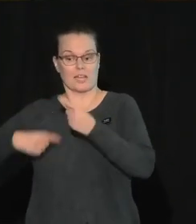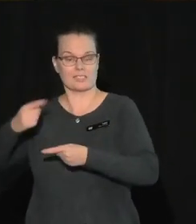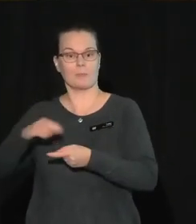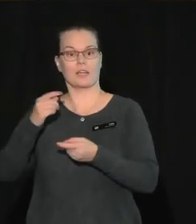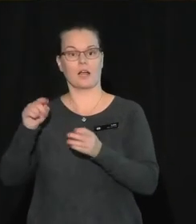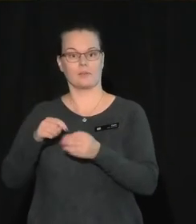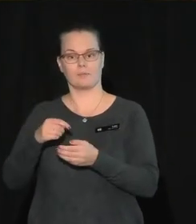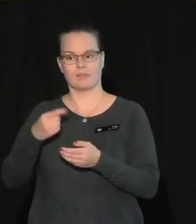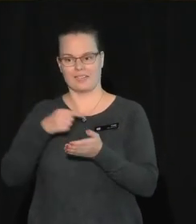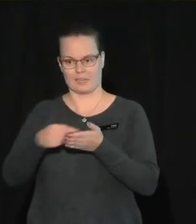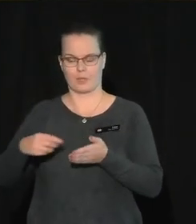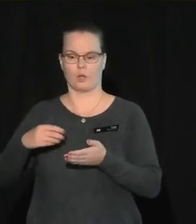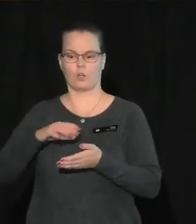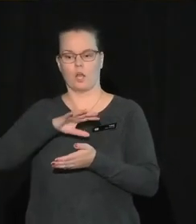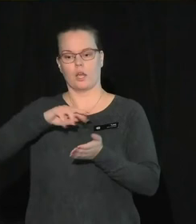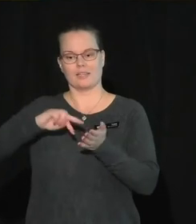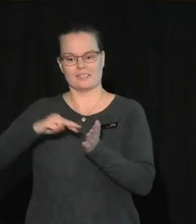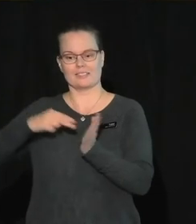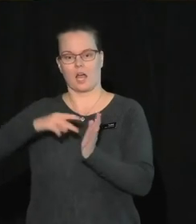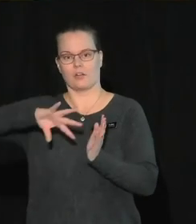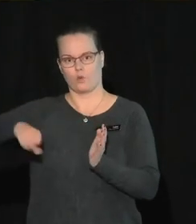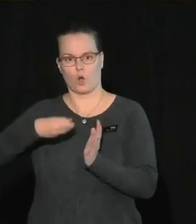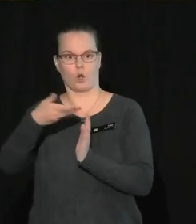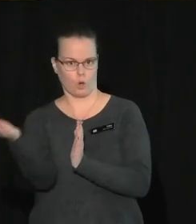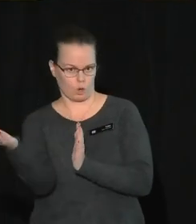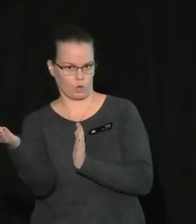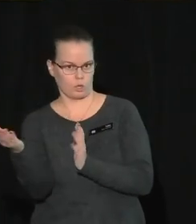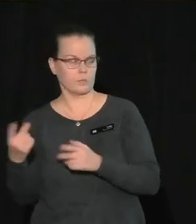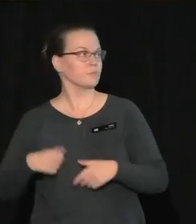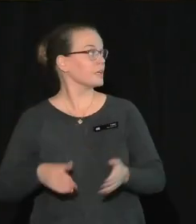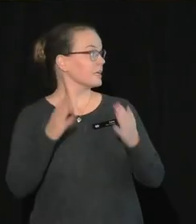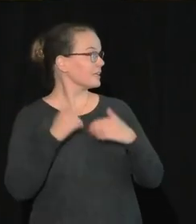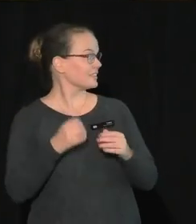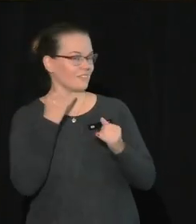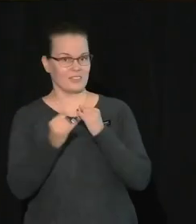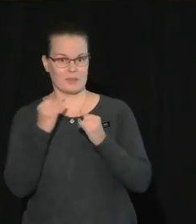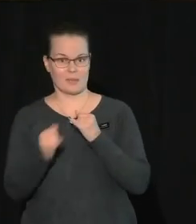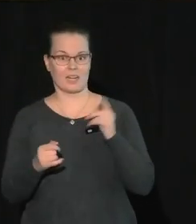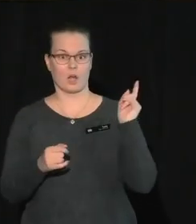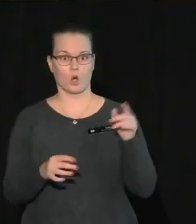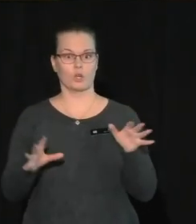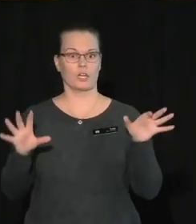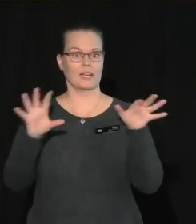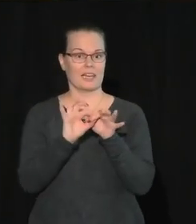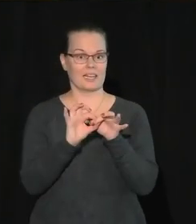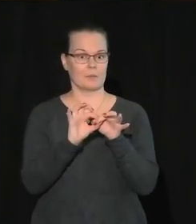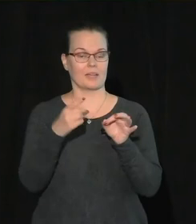all. The last slide that I have is the next one and describes the link with